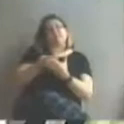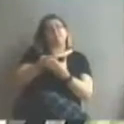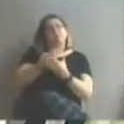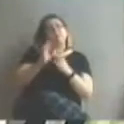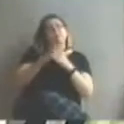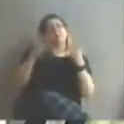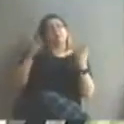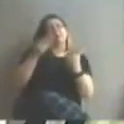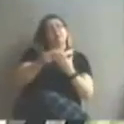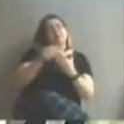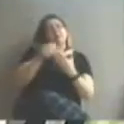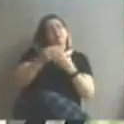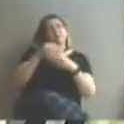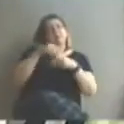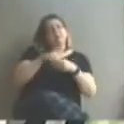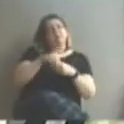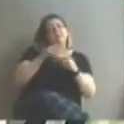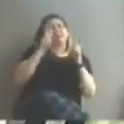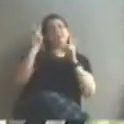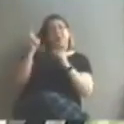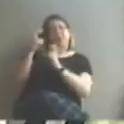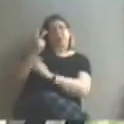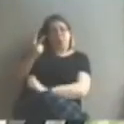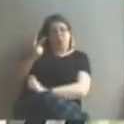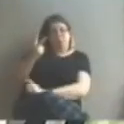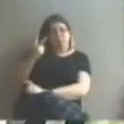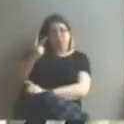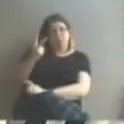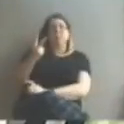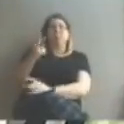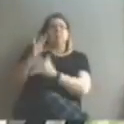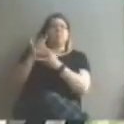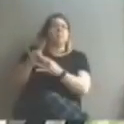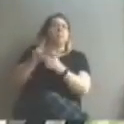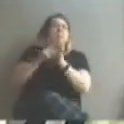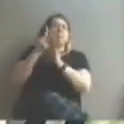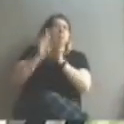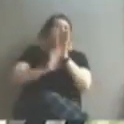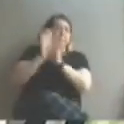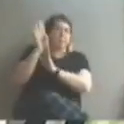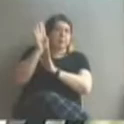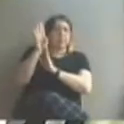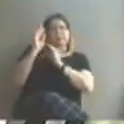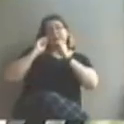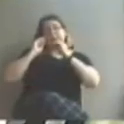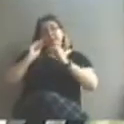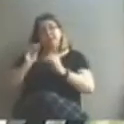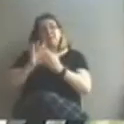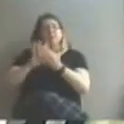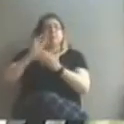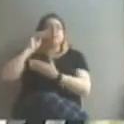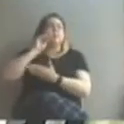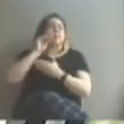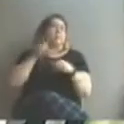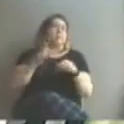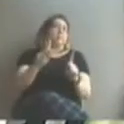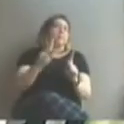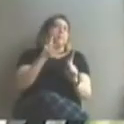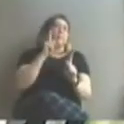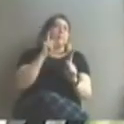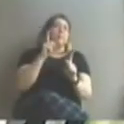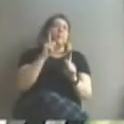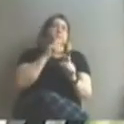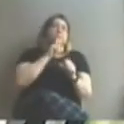of the funds that are within Title II specifically are tied to professional development, teaching and learning, and the opportunity for us